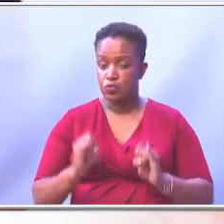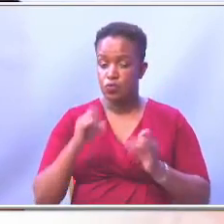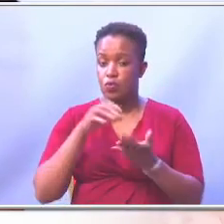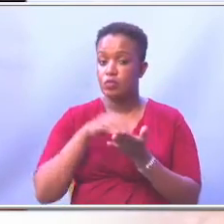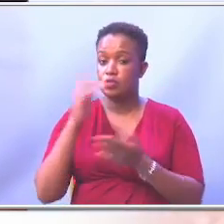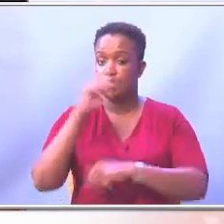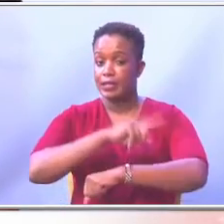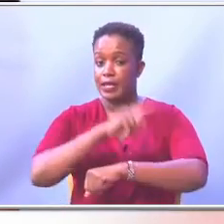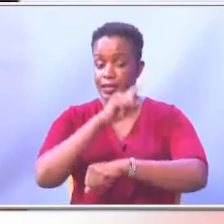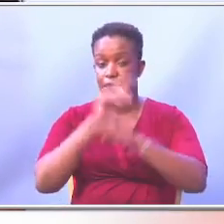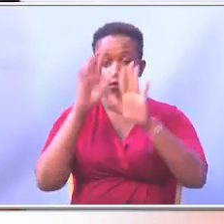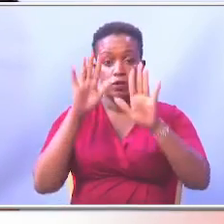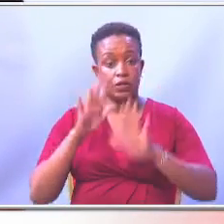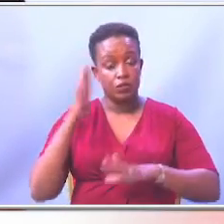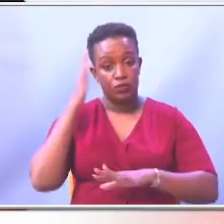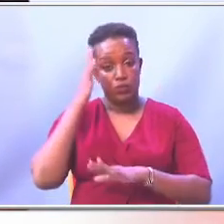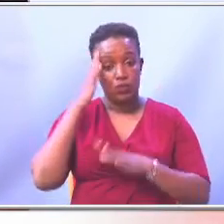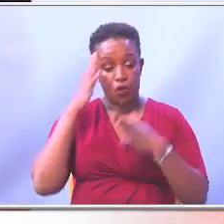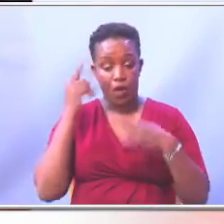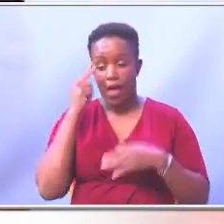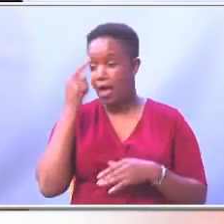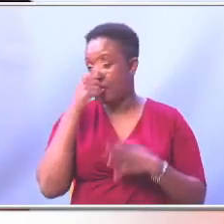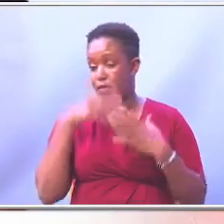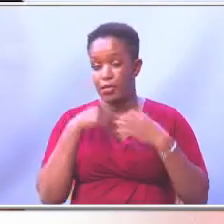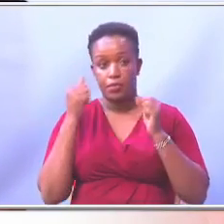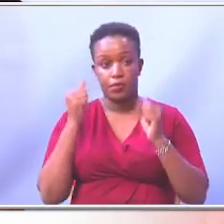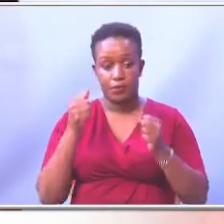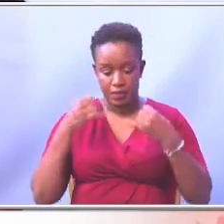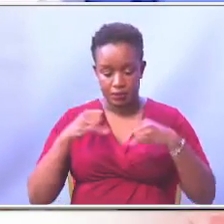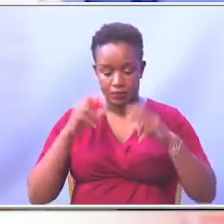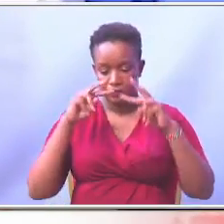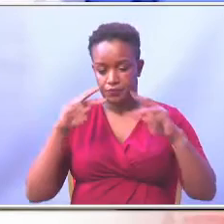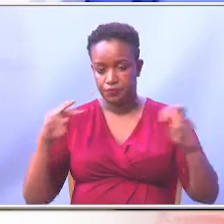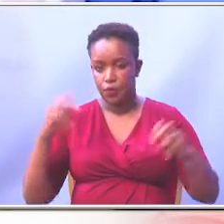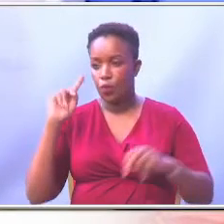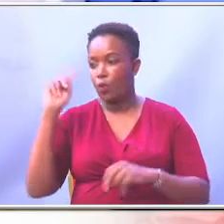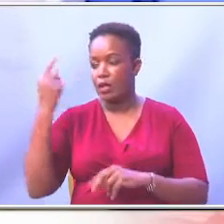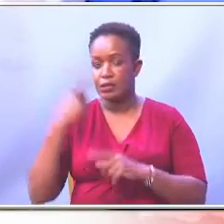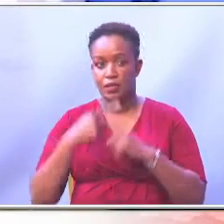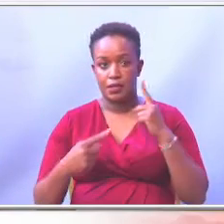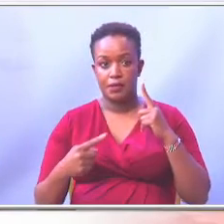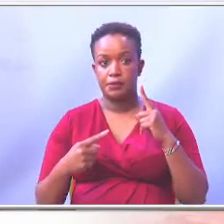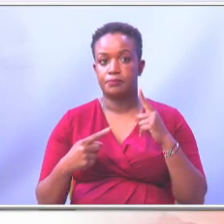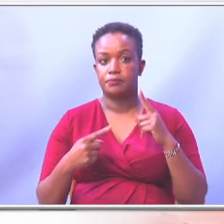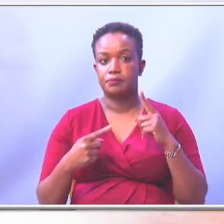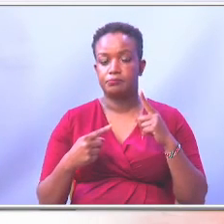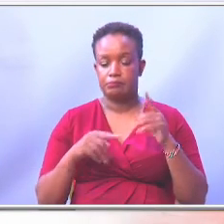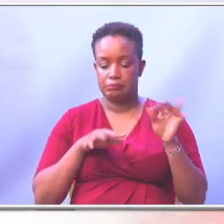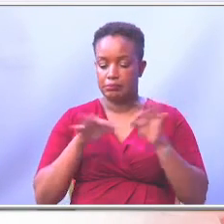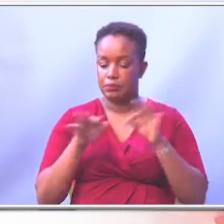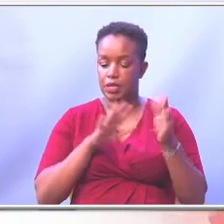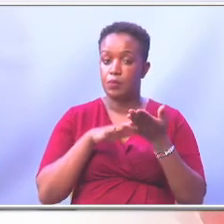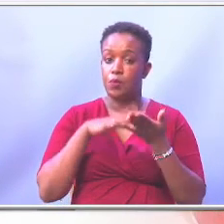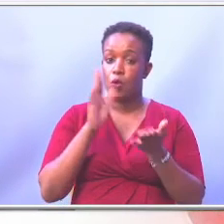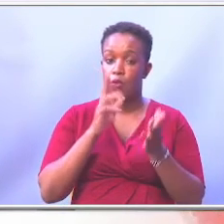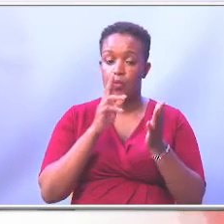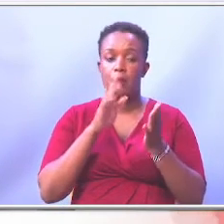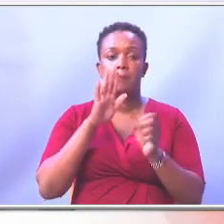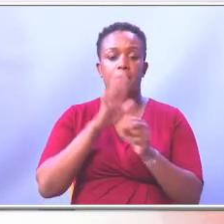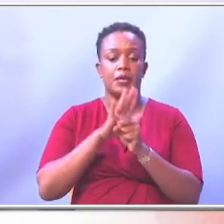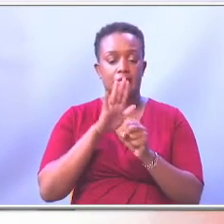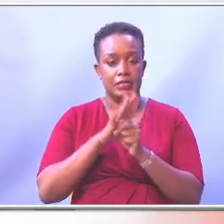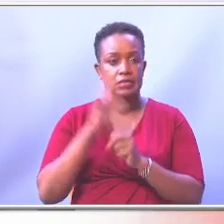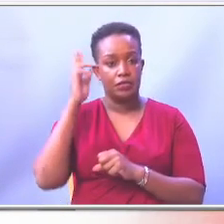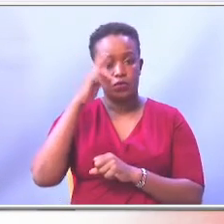it's very important to know your eye health by getting a test at least once a year. Here, Langat expounds more on the common causes